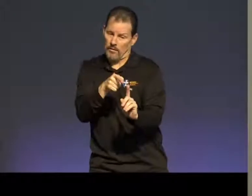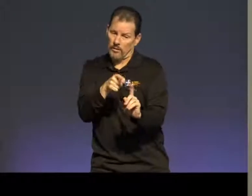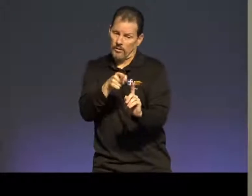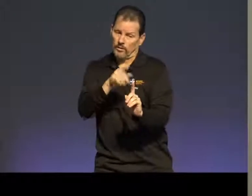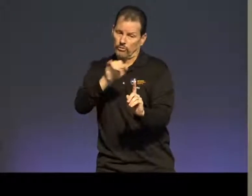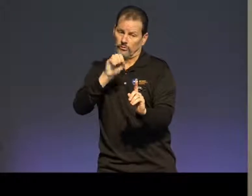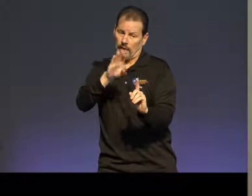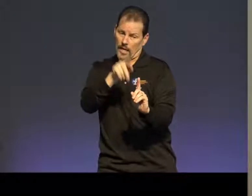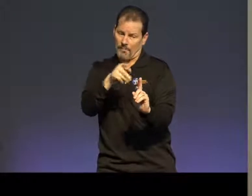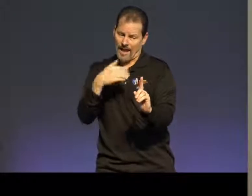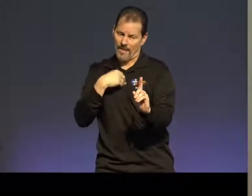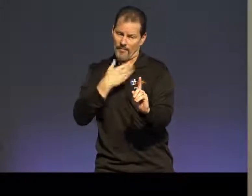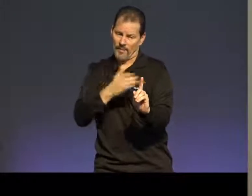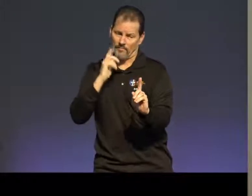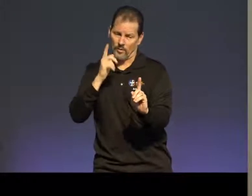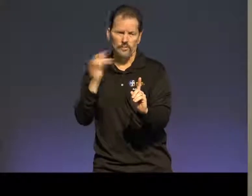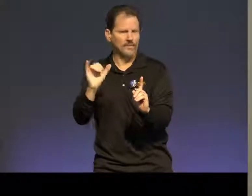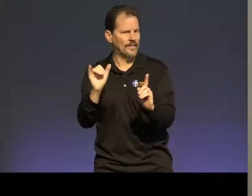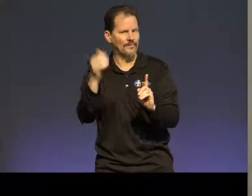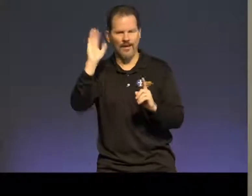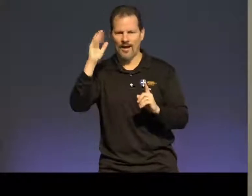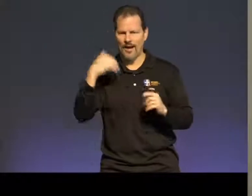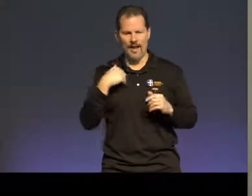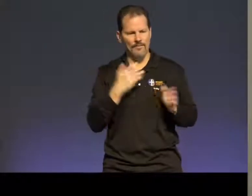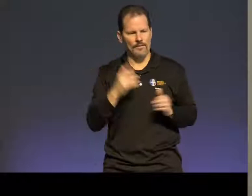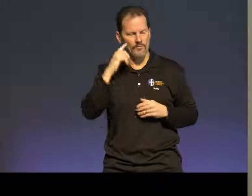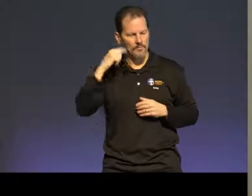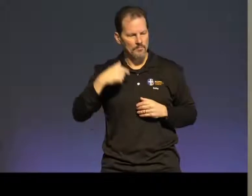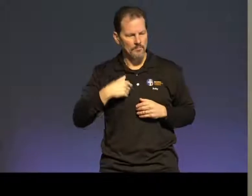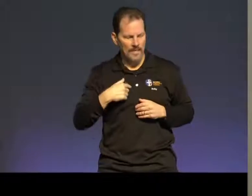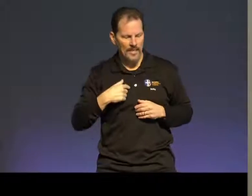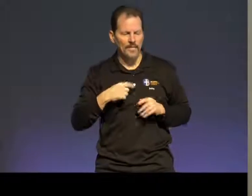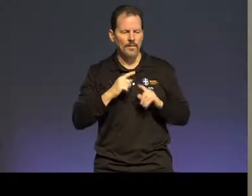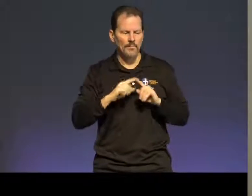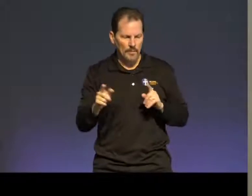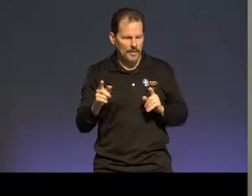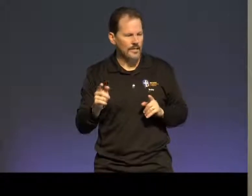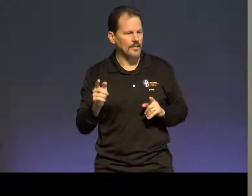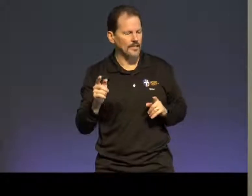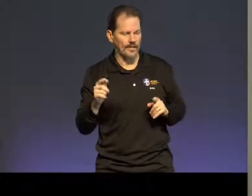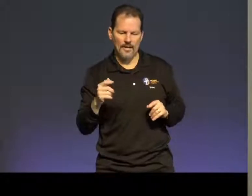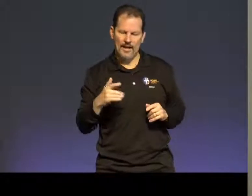But if you try too much to be something you're not, you're going to mess up my plan for these people.